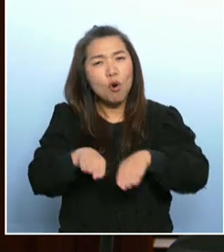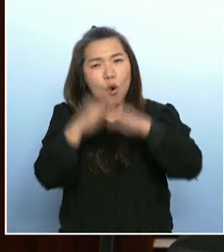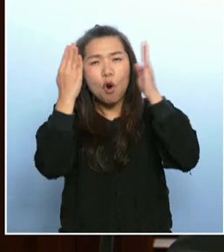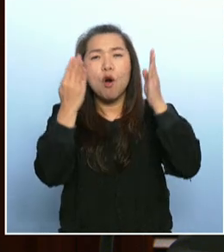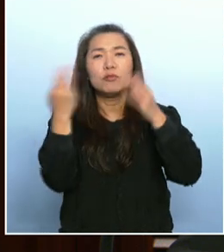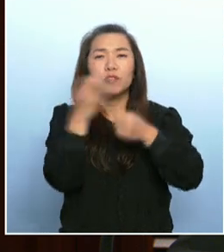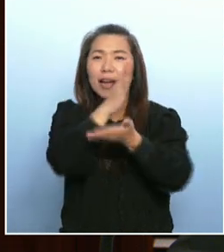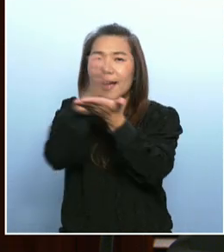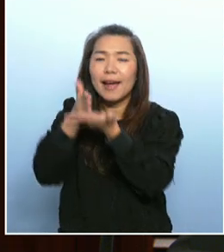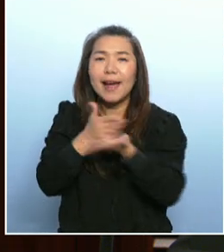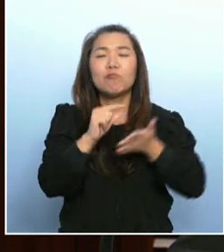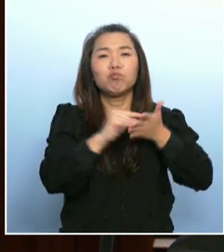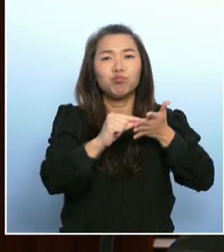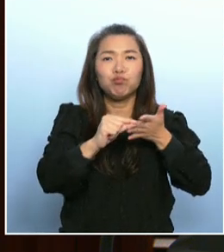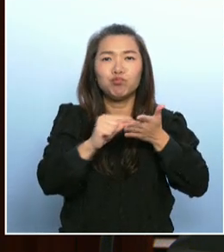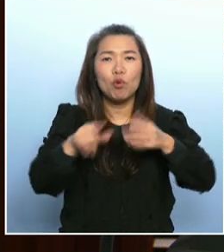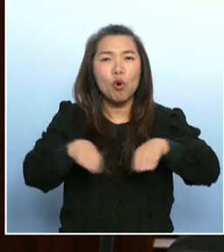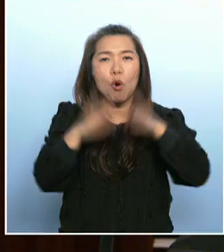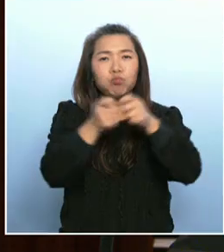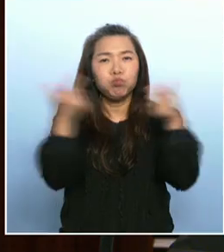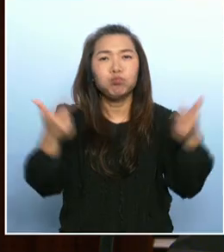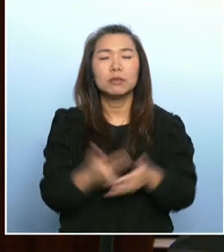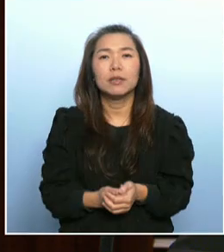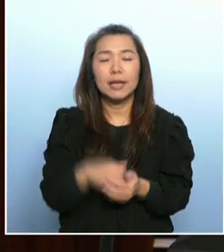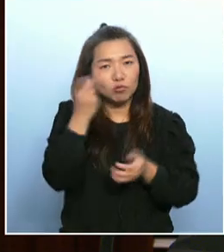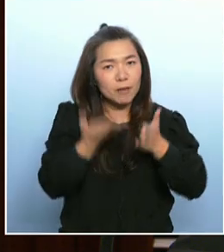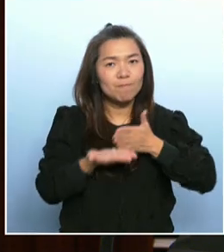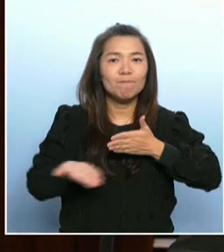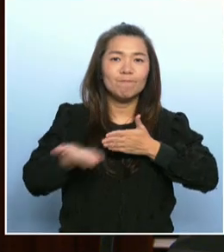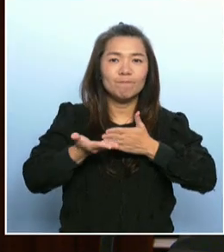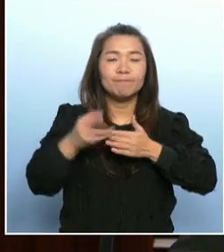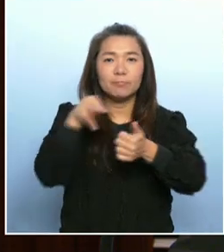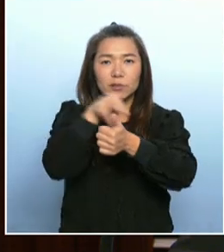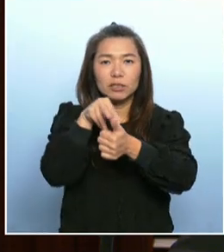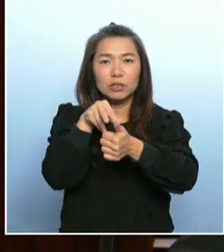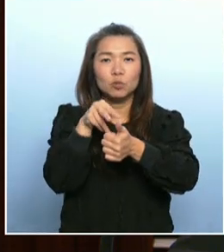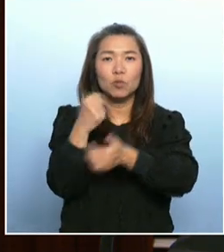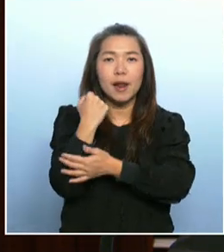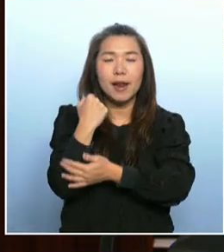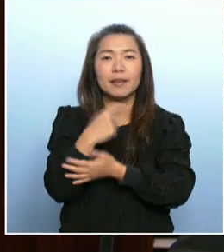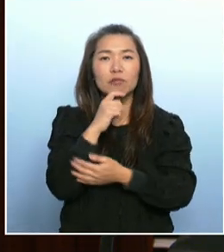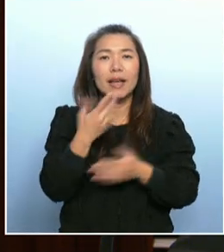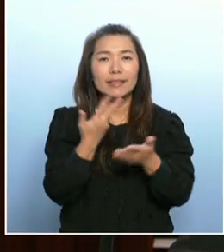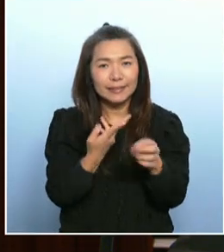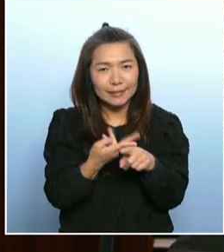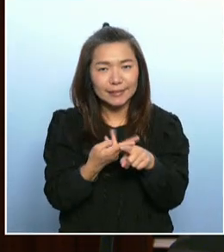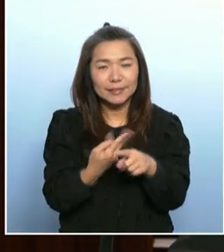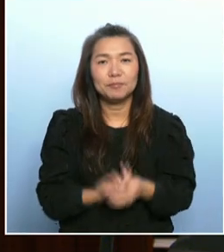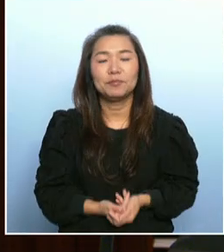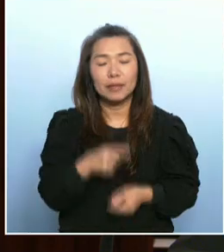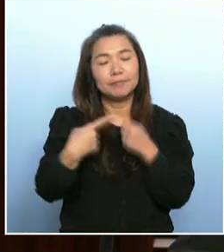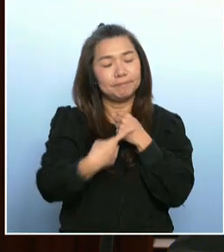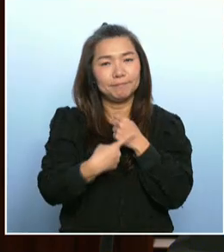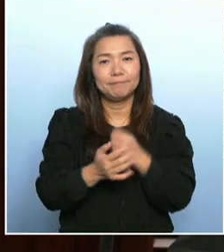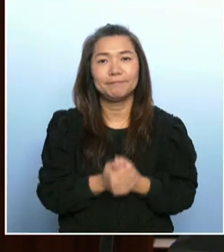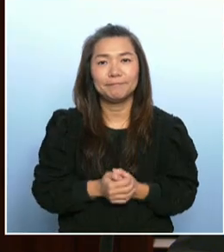I wonder if the government have any plan to introduce the relevant equipment and technology into other